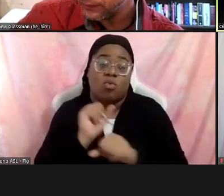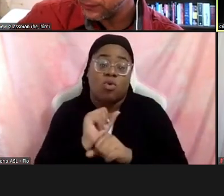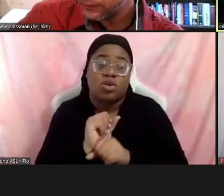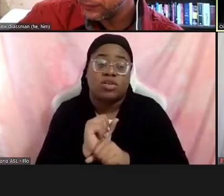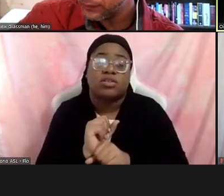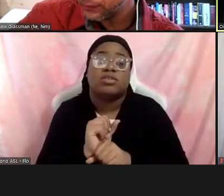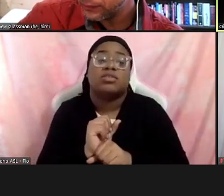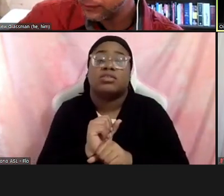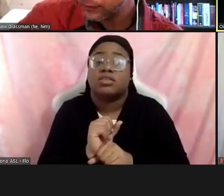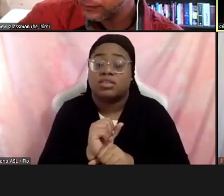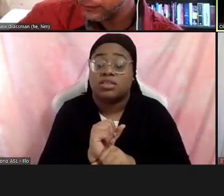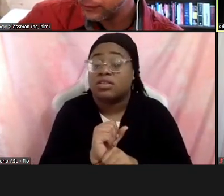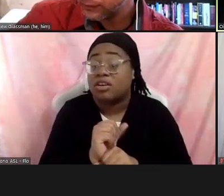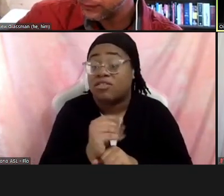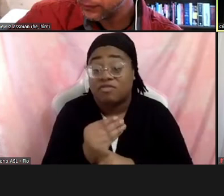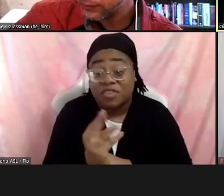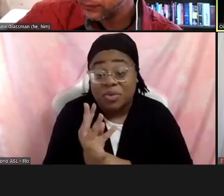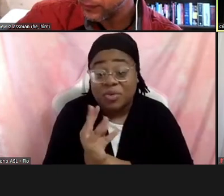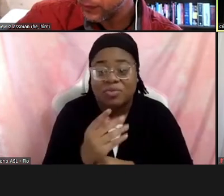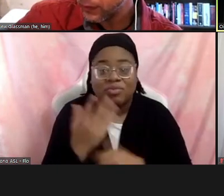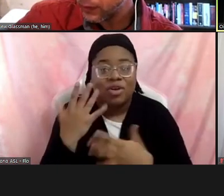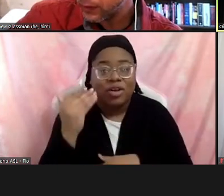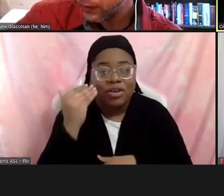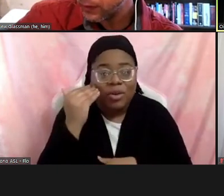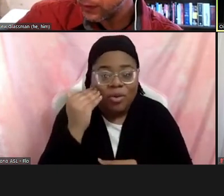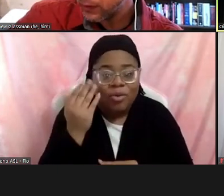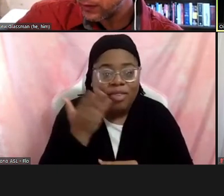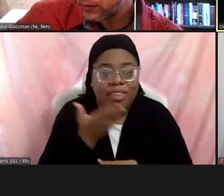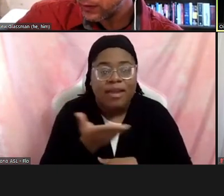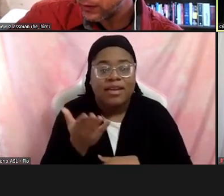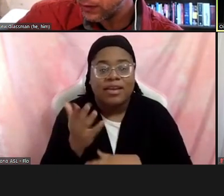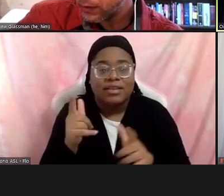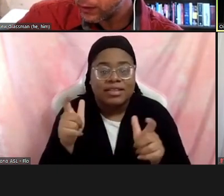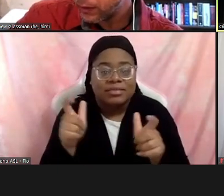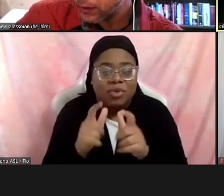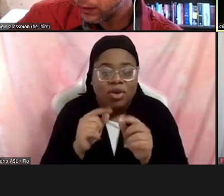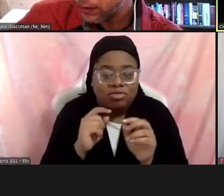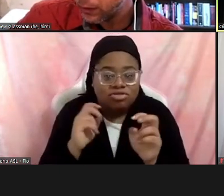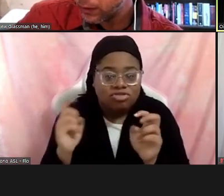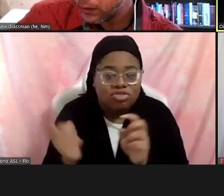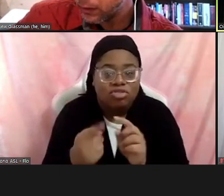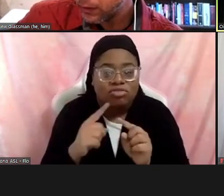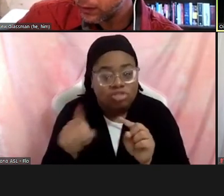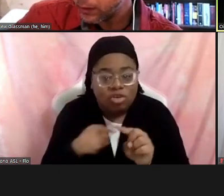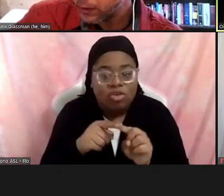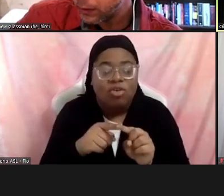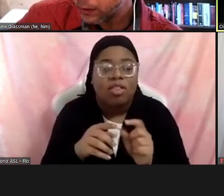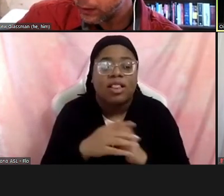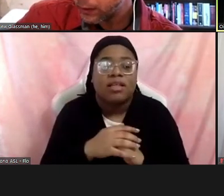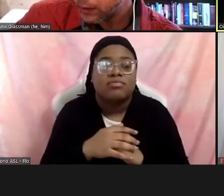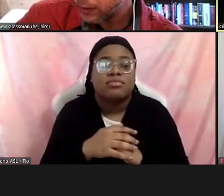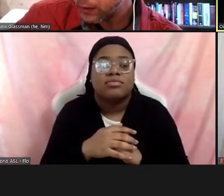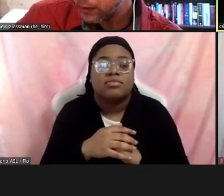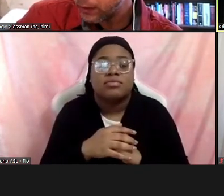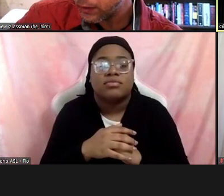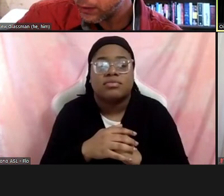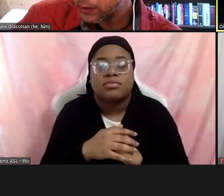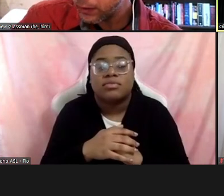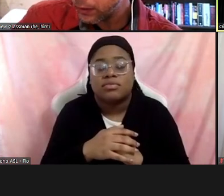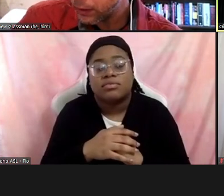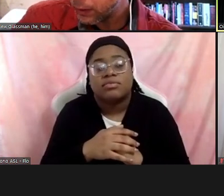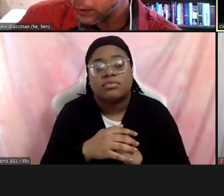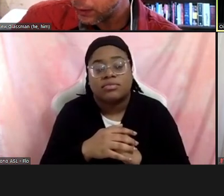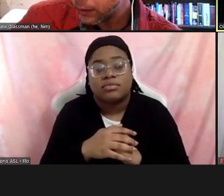are very few, and we all know them, and it's a very small circle. No, so when you enter on that circle,